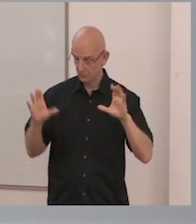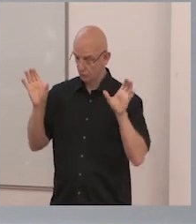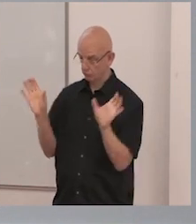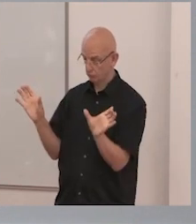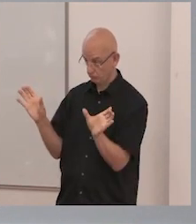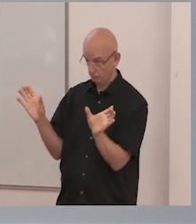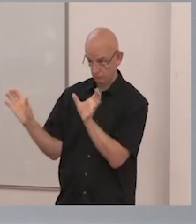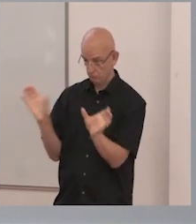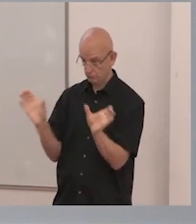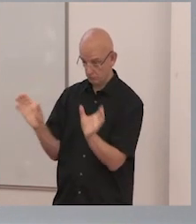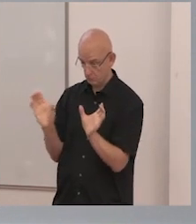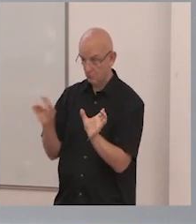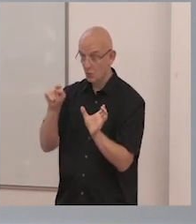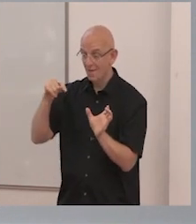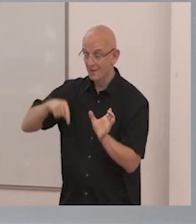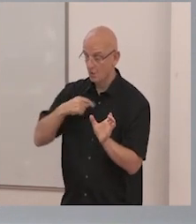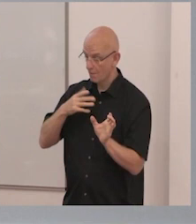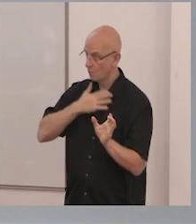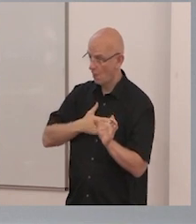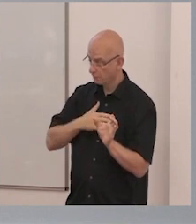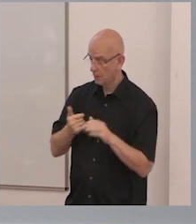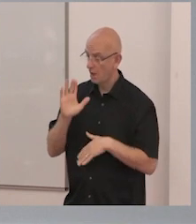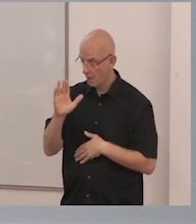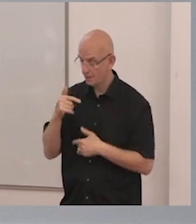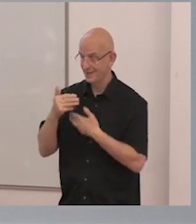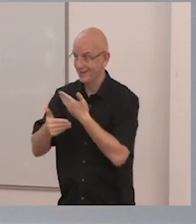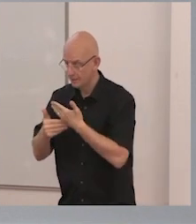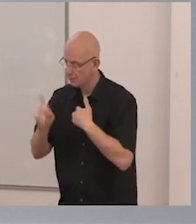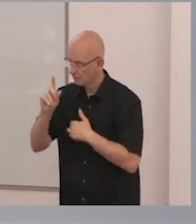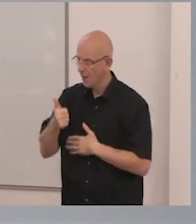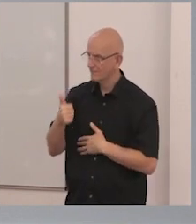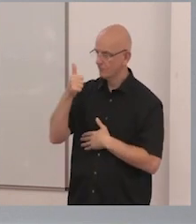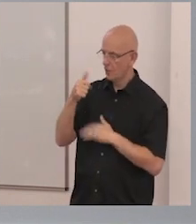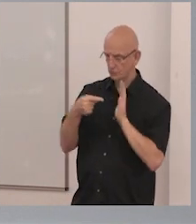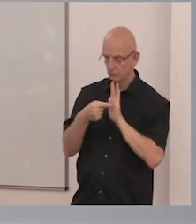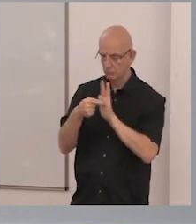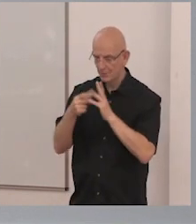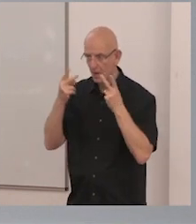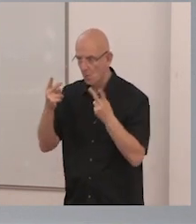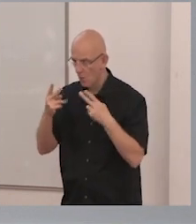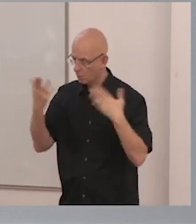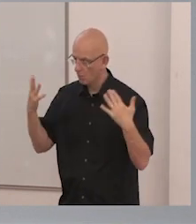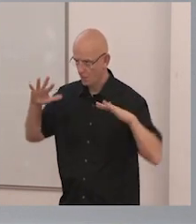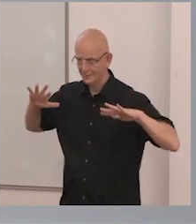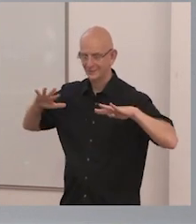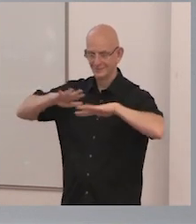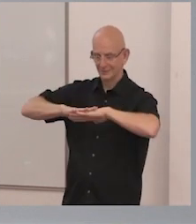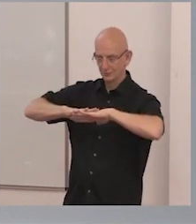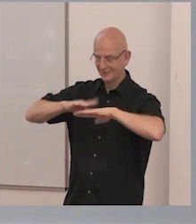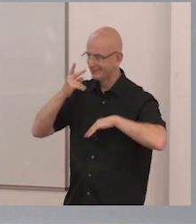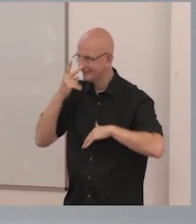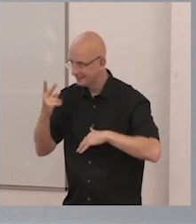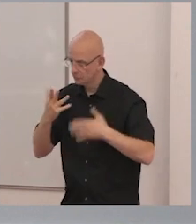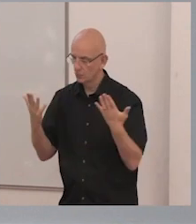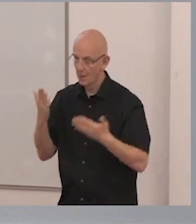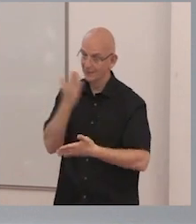the intersectionality of disability and childhood, and the importance of international law